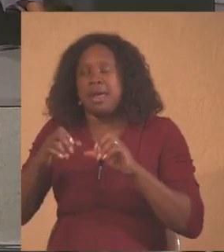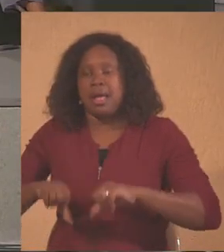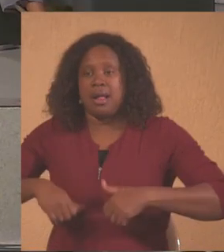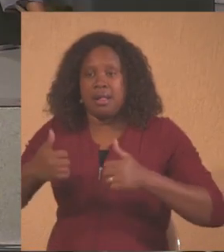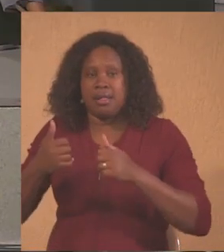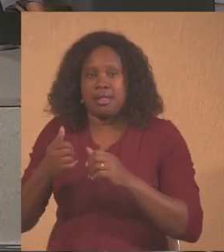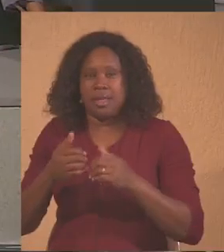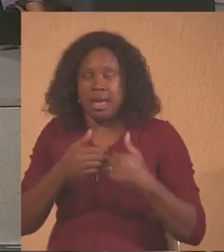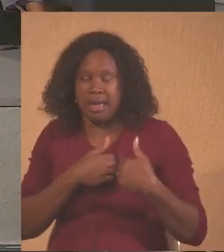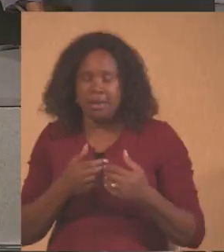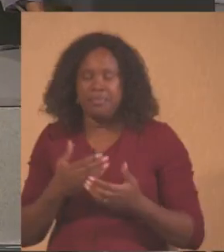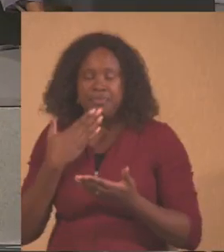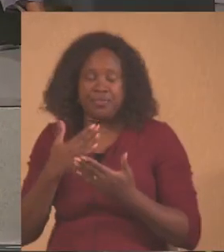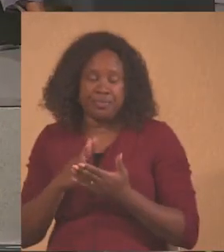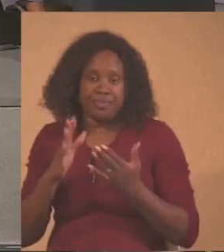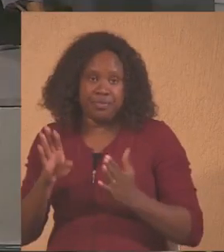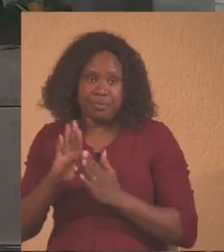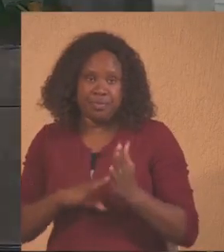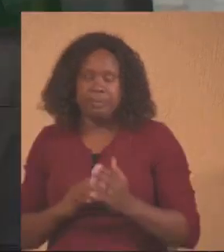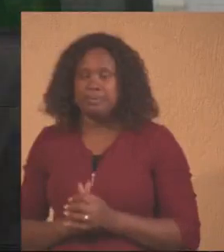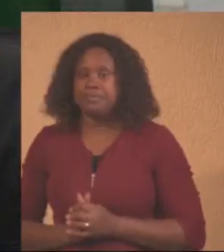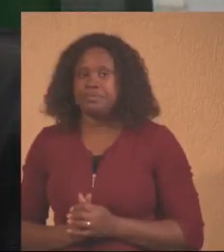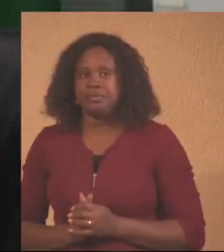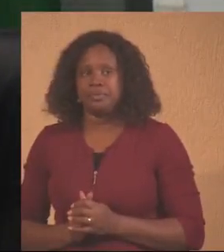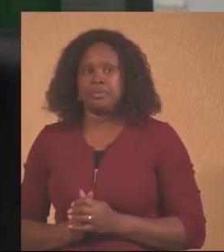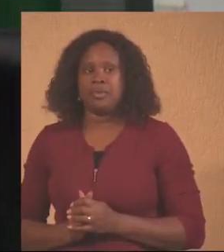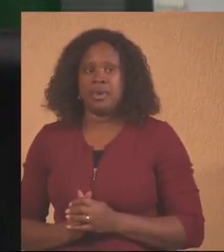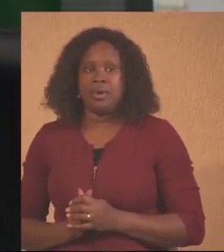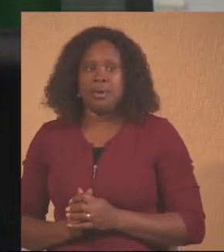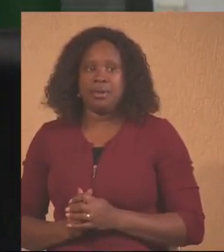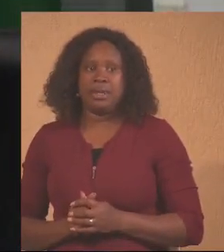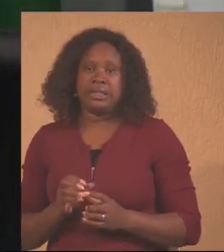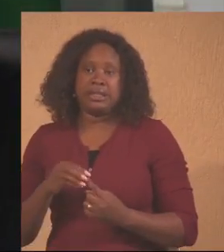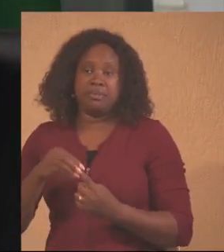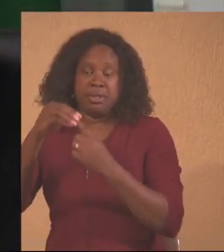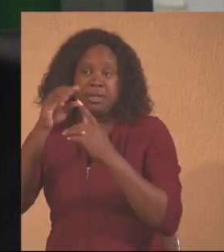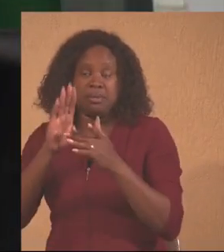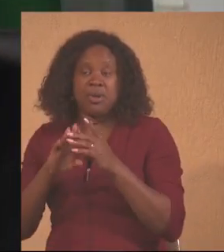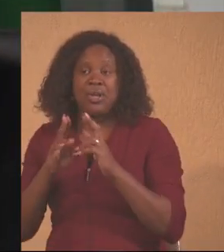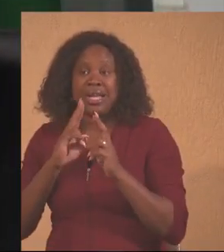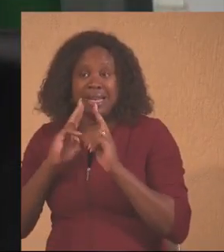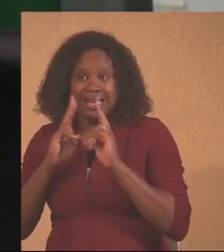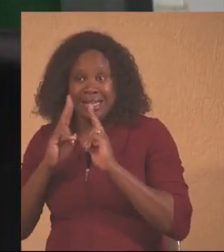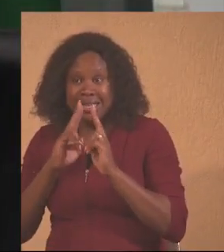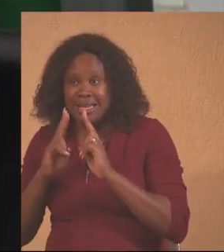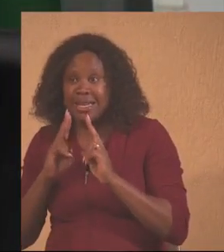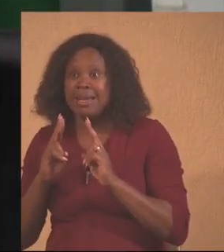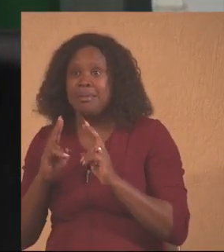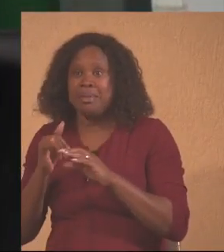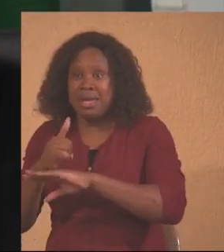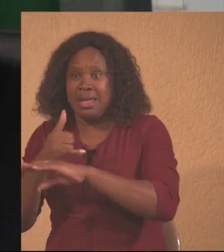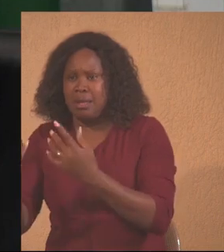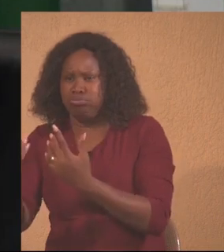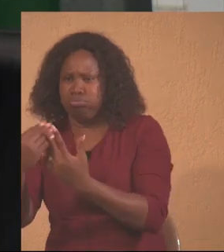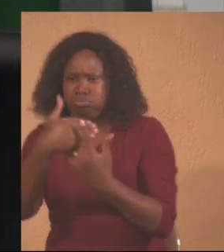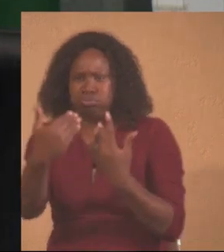time and to join us. So, especially around the discussion of points of entry, we